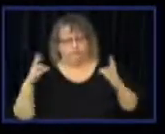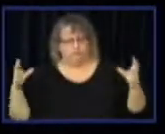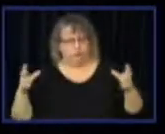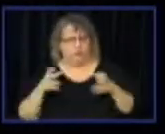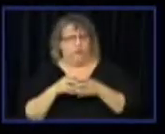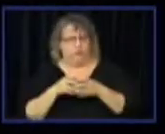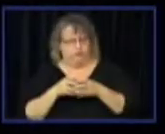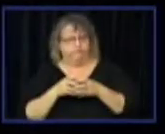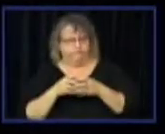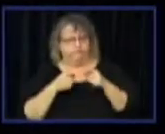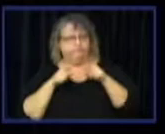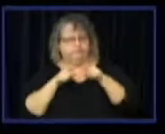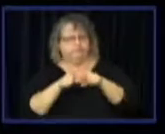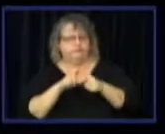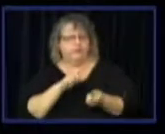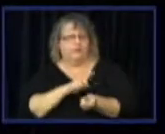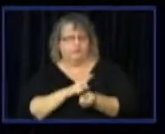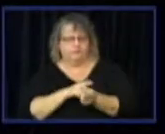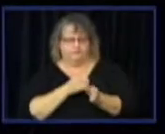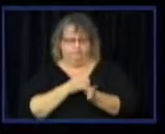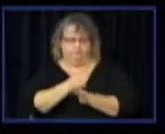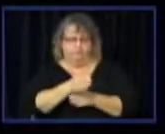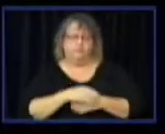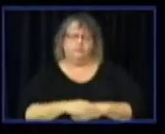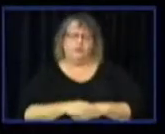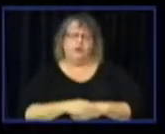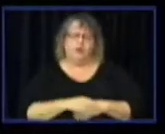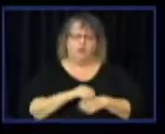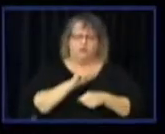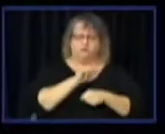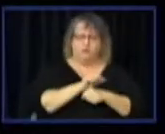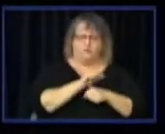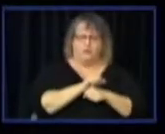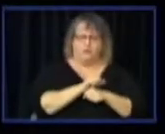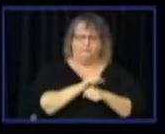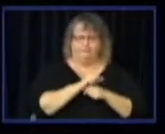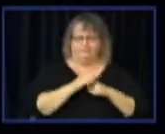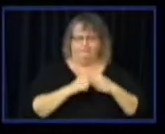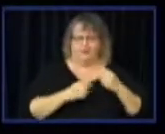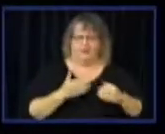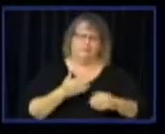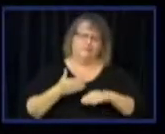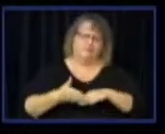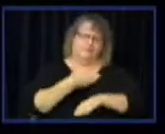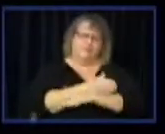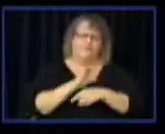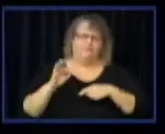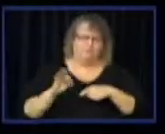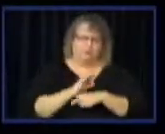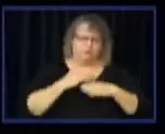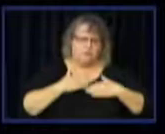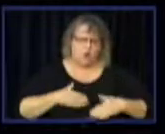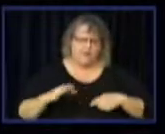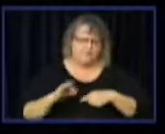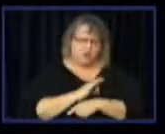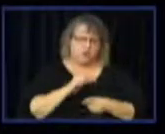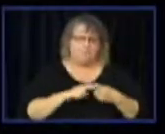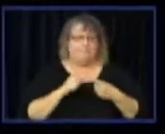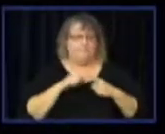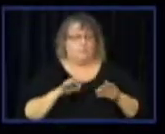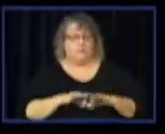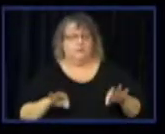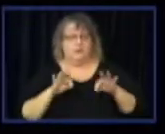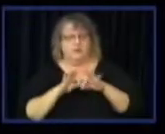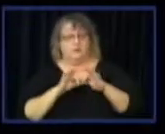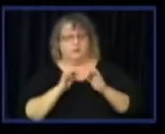holistic standpoint. We kind of emphasize performance enhancement. We try to maximize function, and essentially whether it's